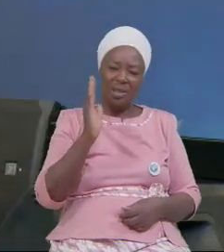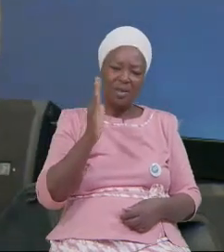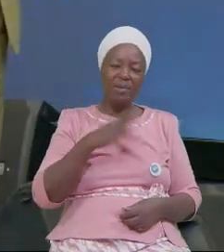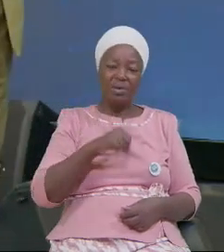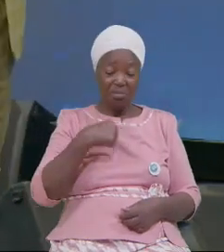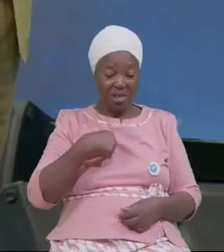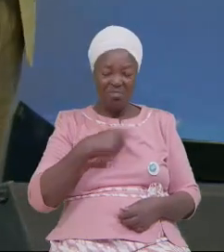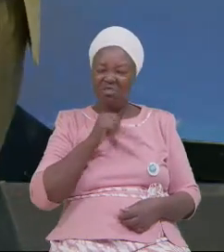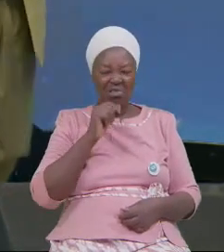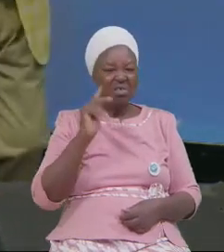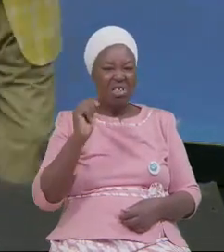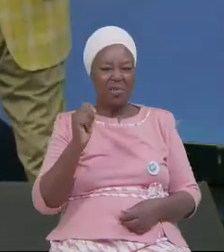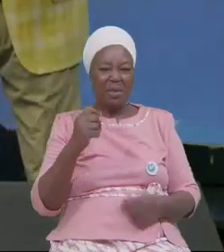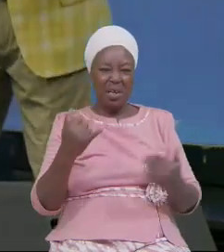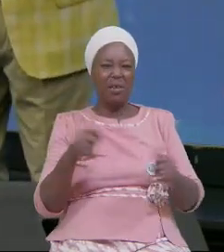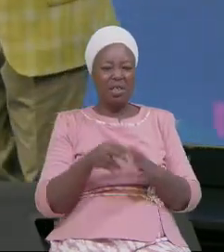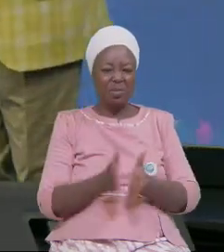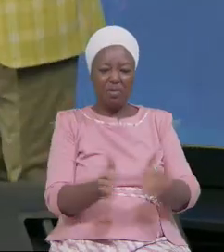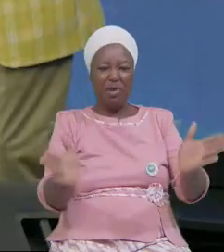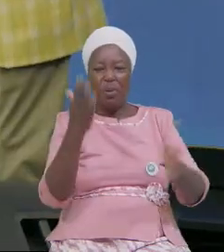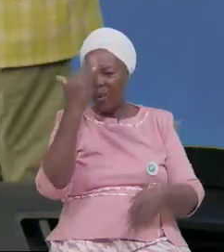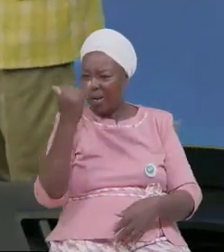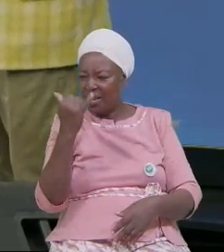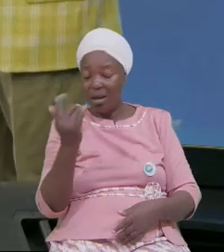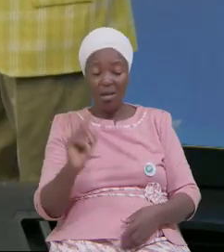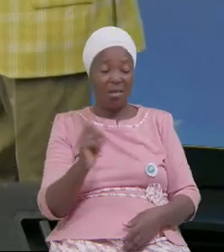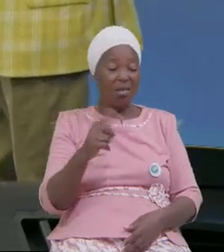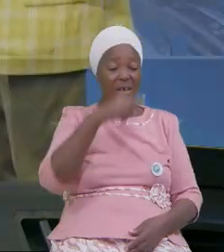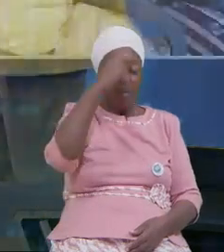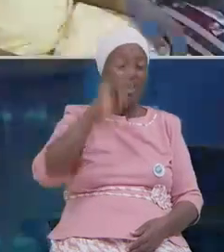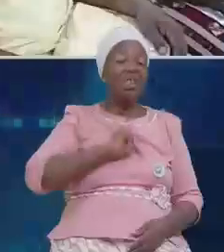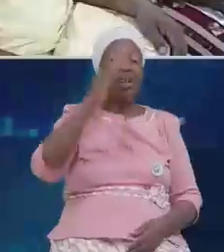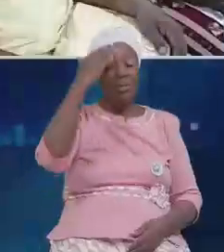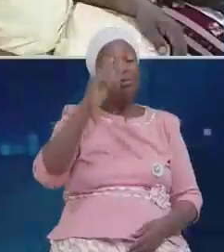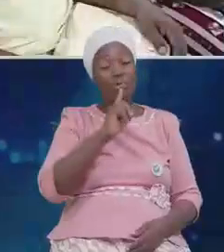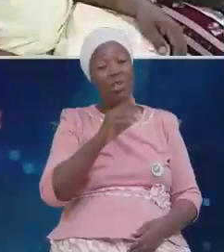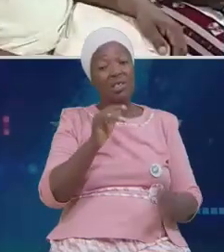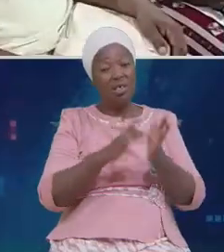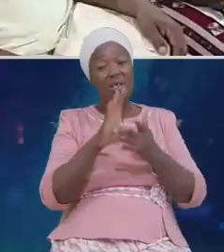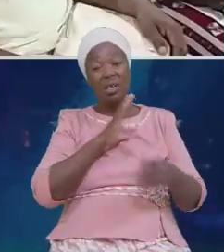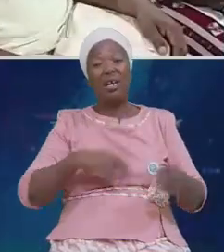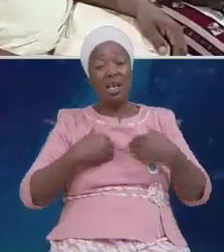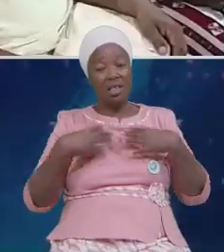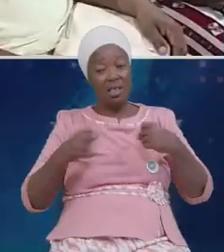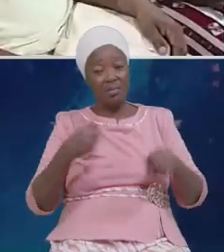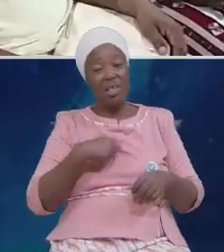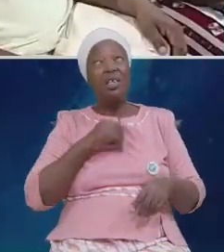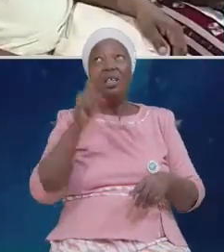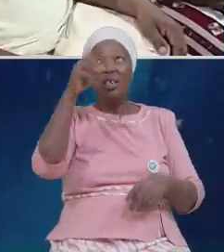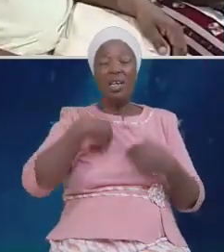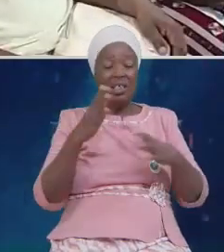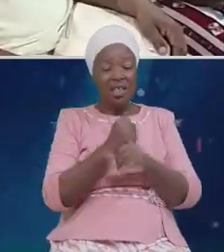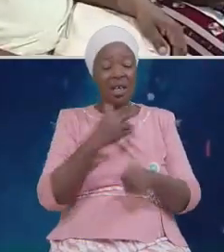You ask them why? Because I know Christ has healed me. He has taken my sickness away. He